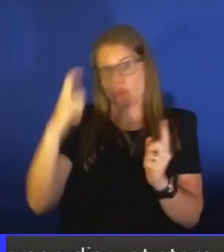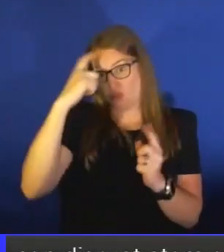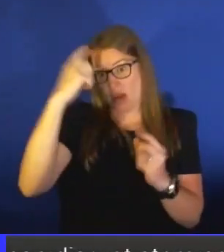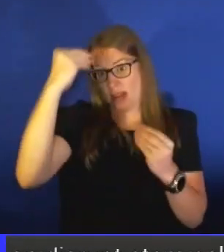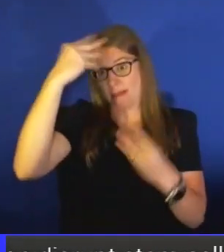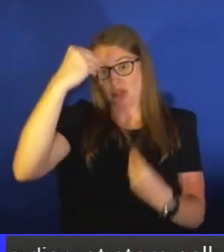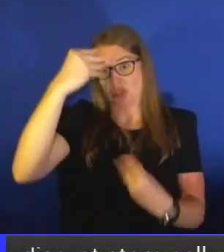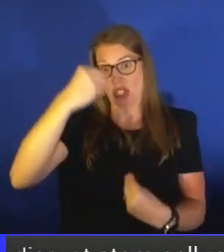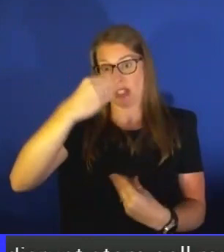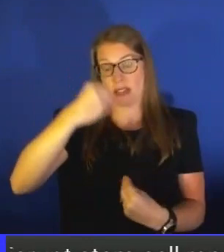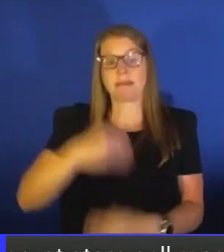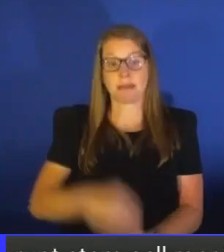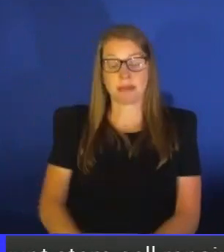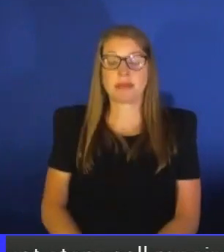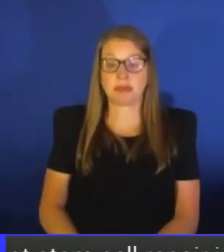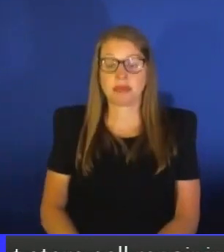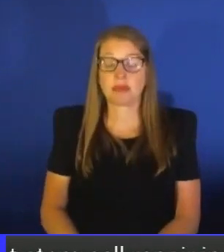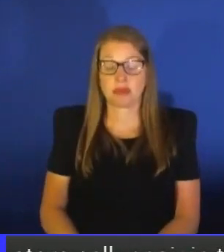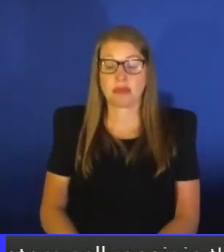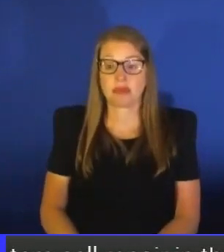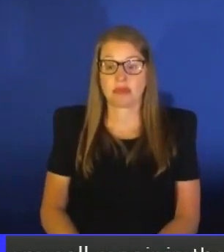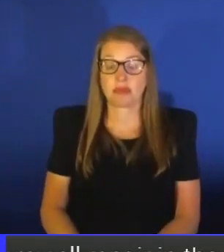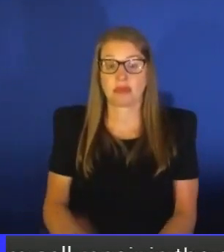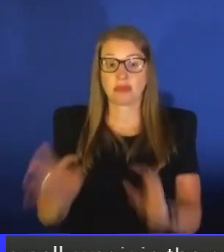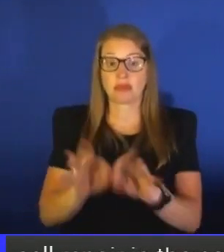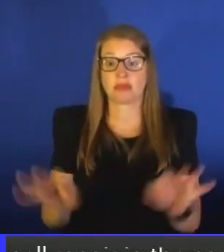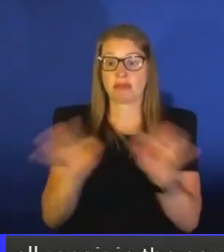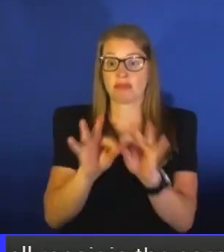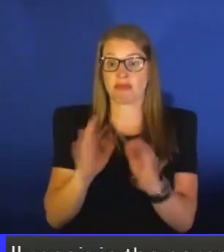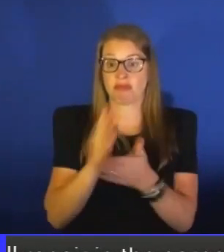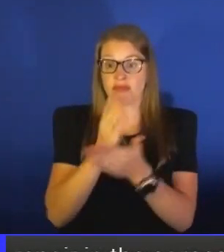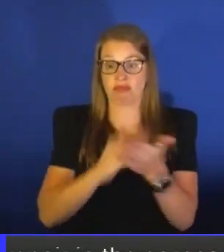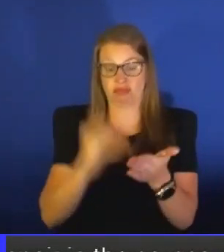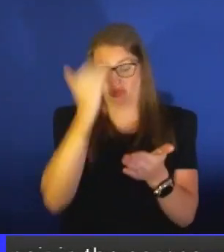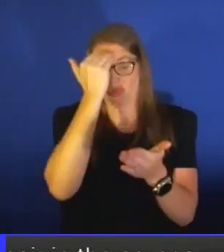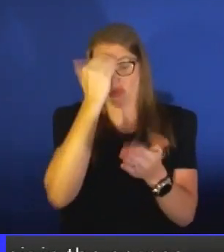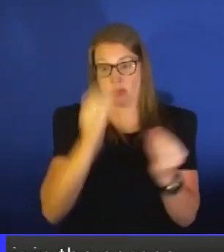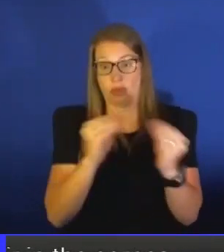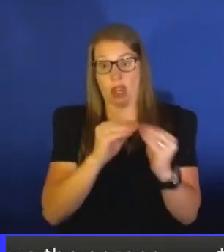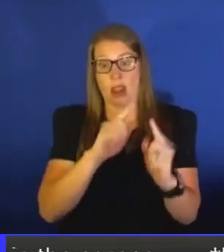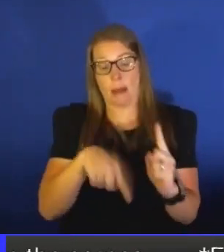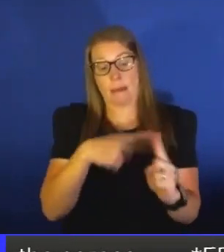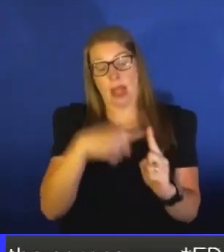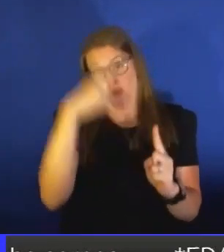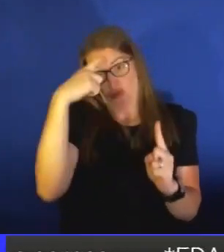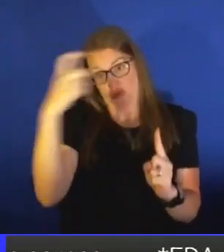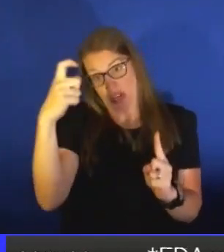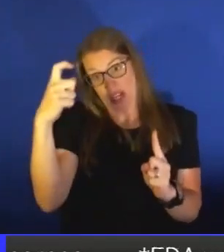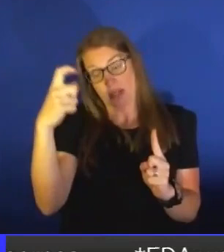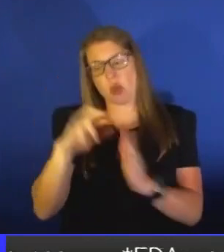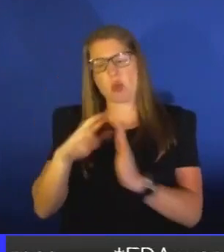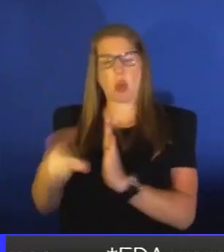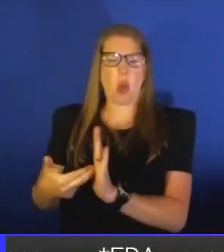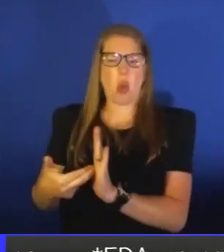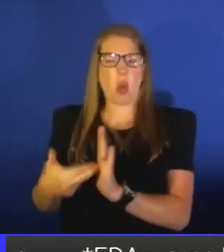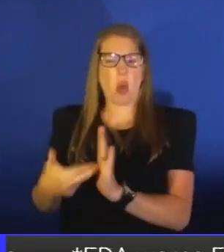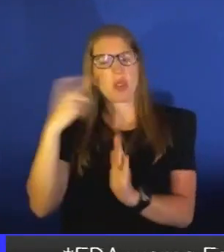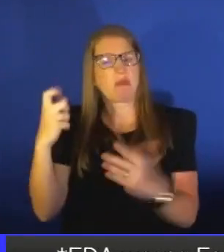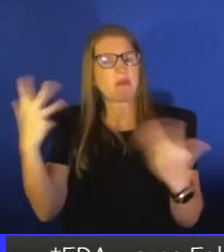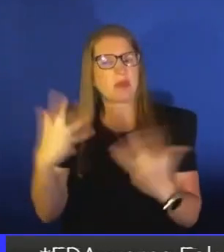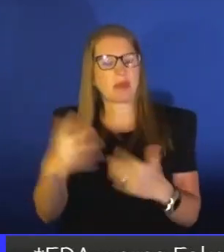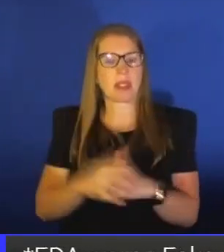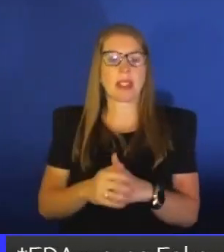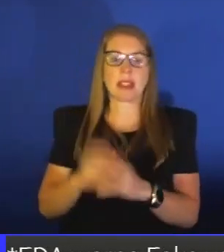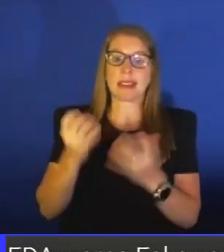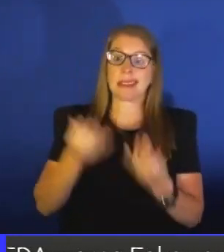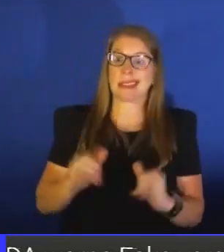another pretty key factor to knowing more about dreams. What's the role of dreams? And there's still sleep doctors out there that said there's